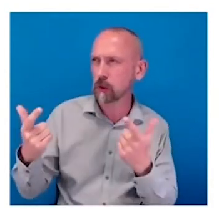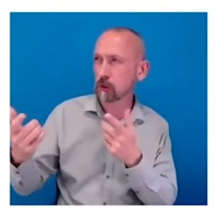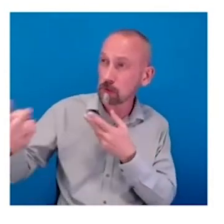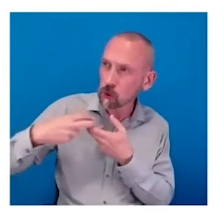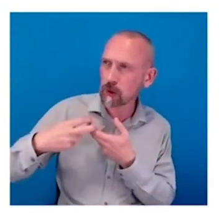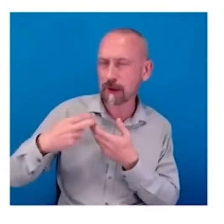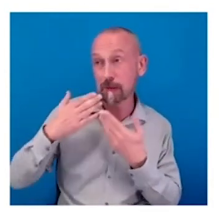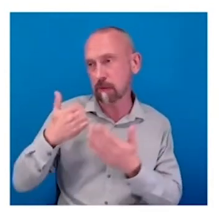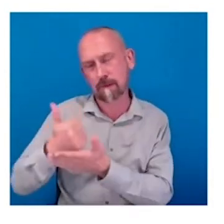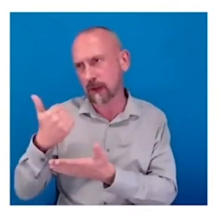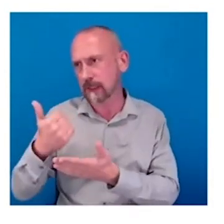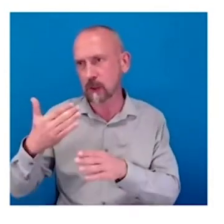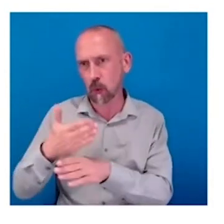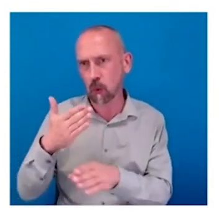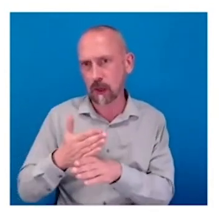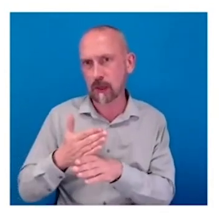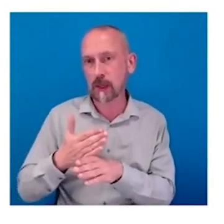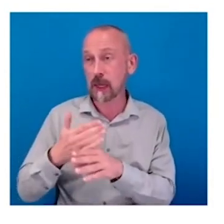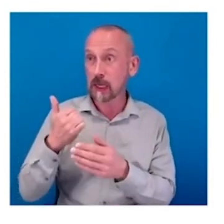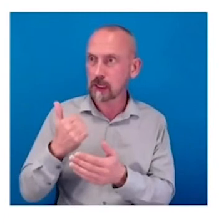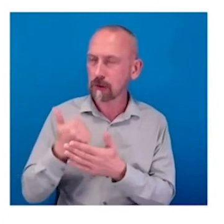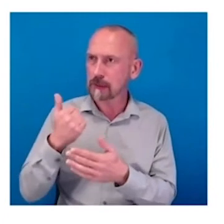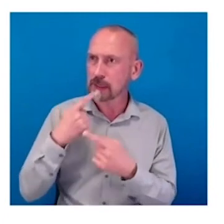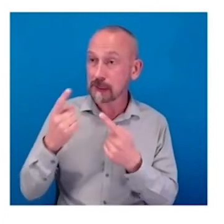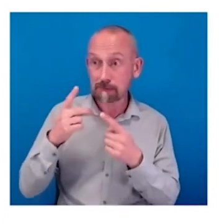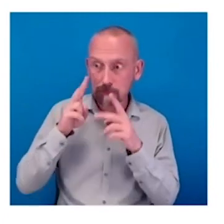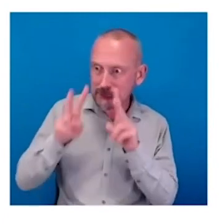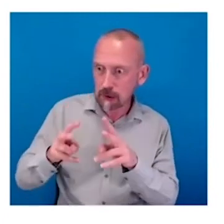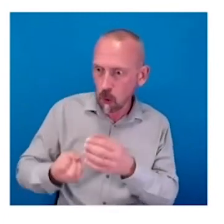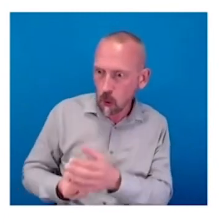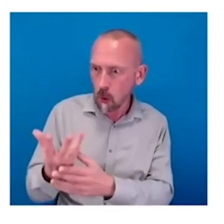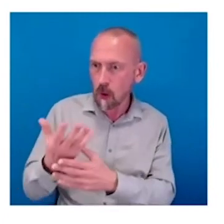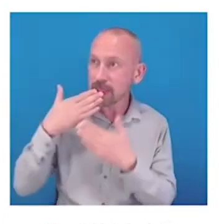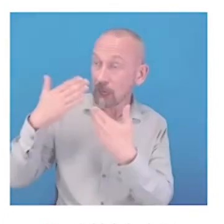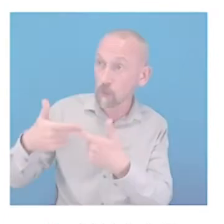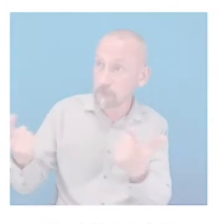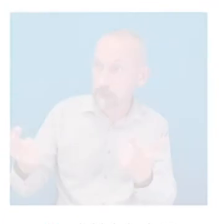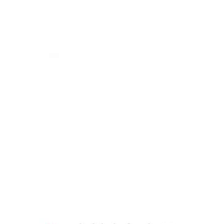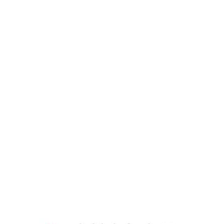piece of work anyway, and it's great to see it updated and moving on. So thank you. No, thank you very much.